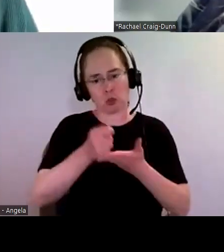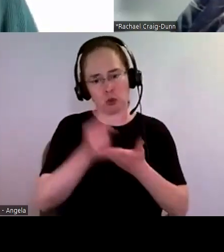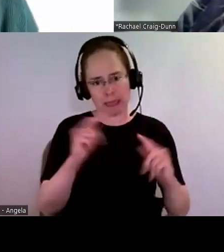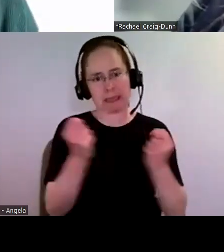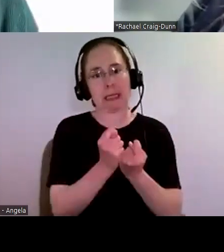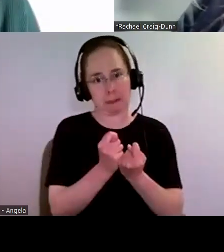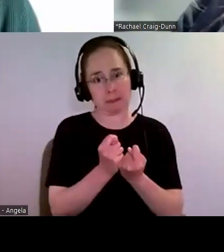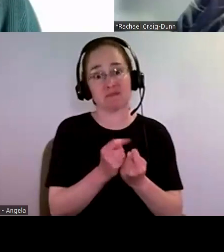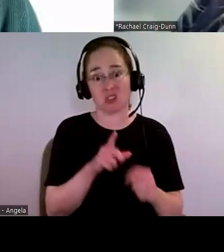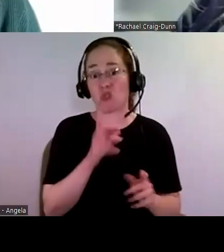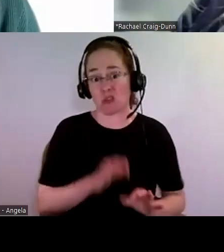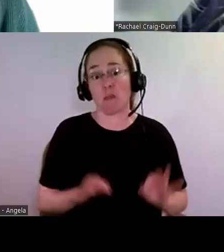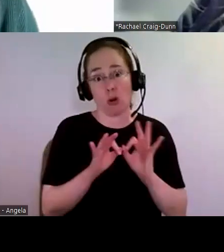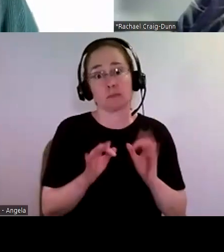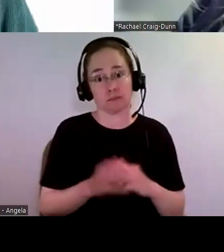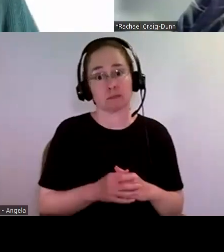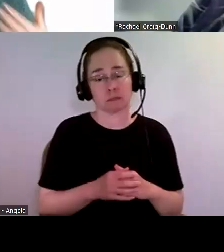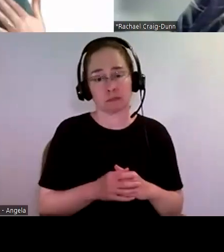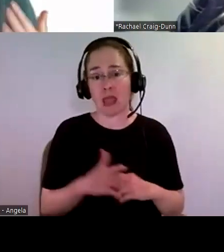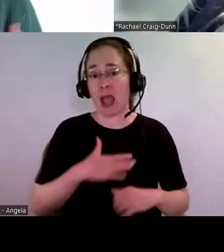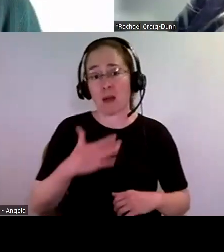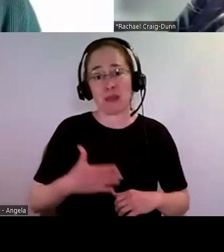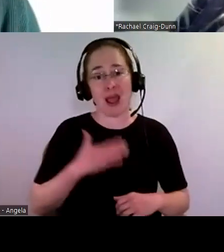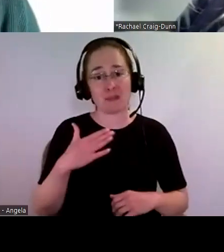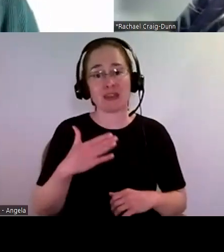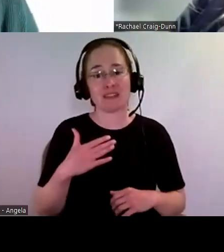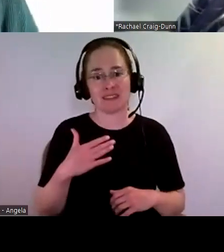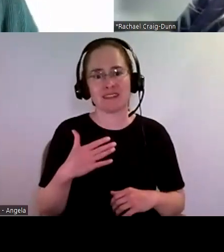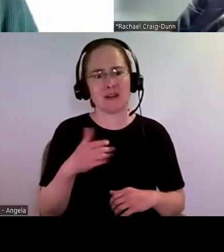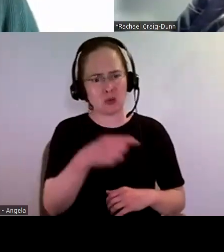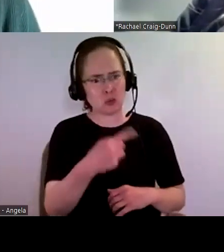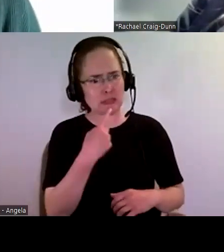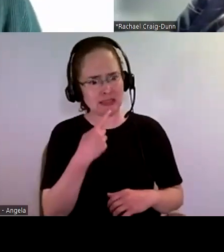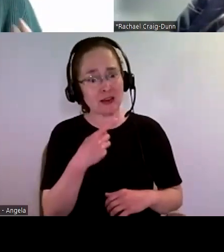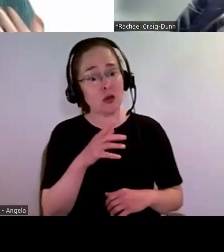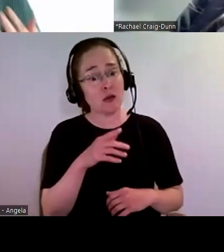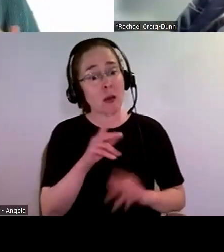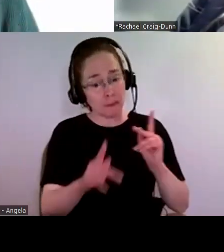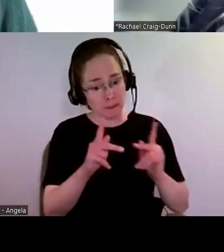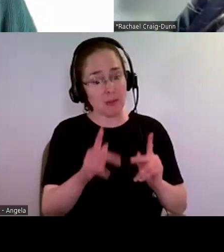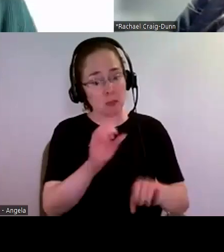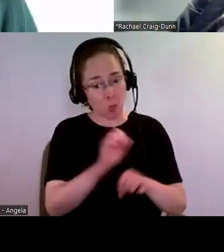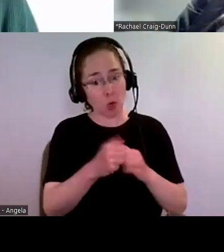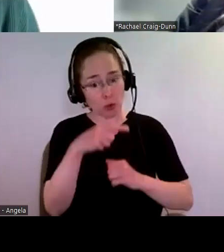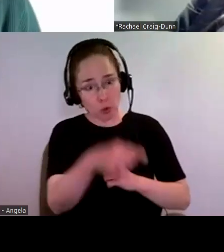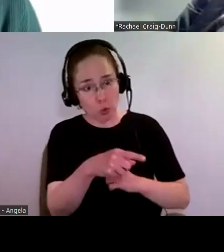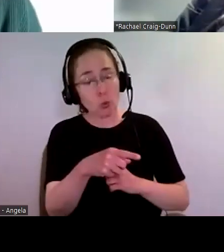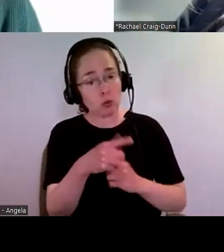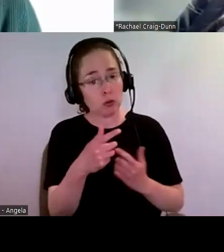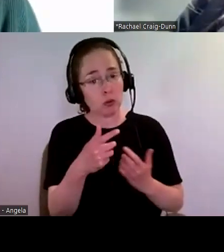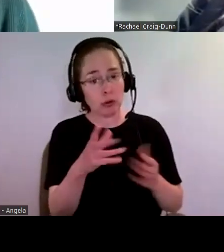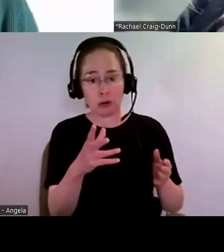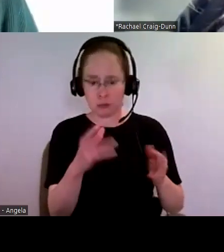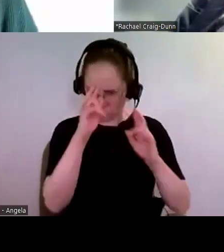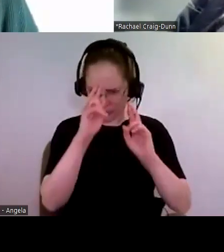really, really important. And I'm happy to hear, Mark, that the folks that you have worked on the clinical side do give peers